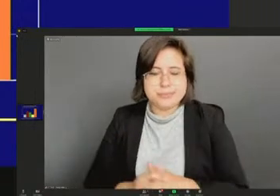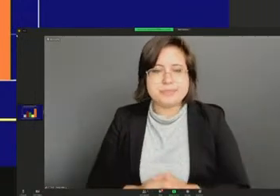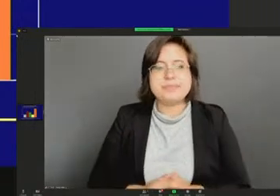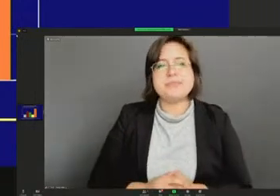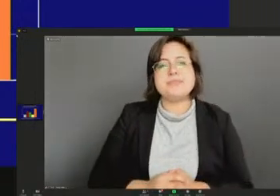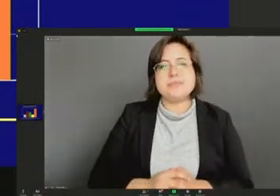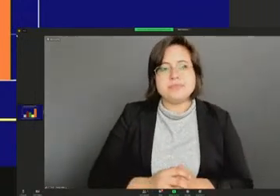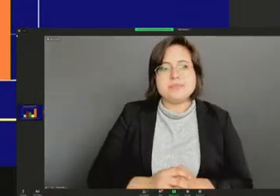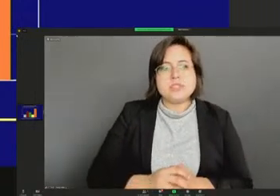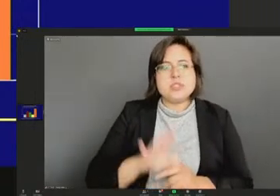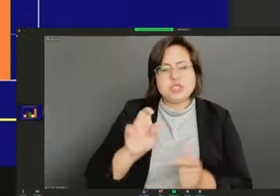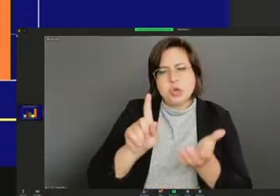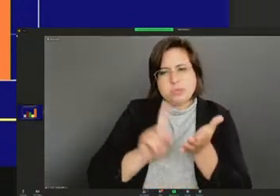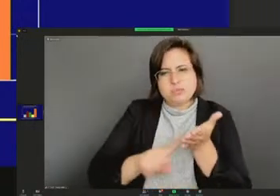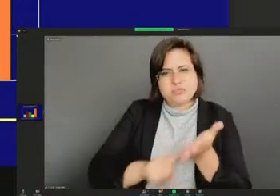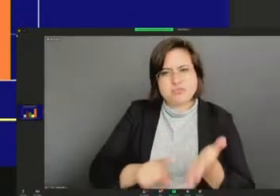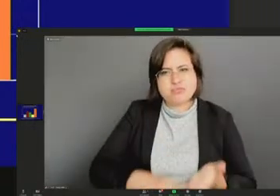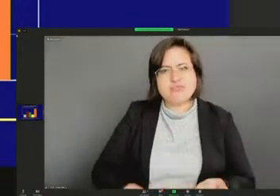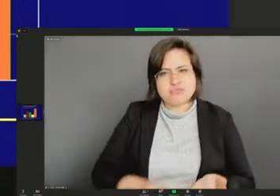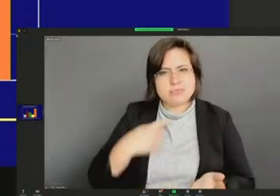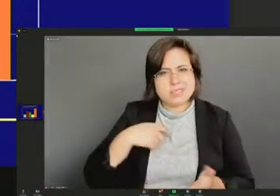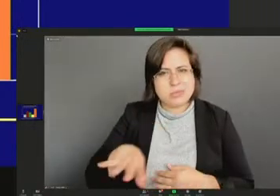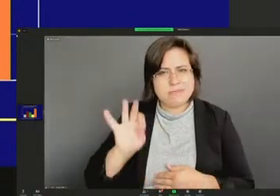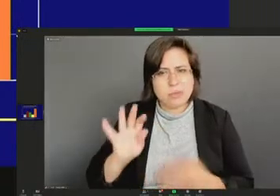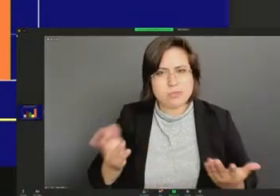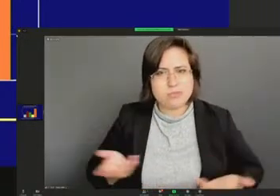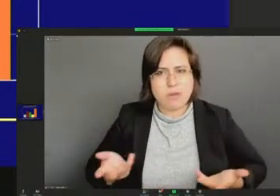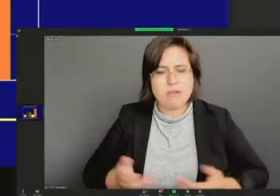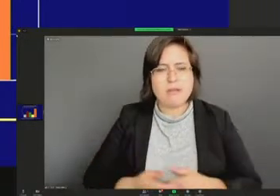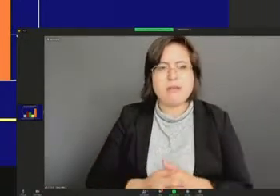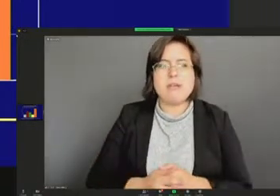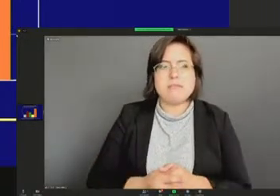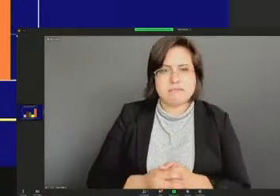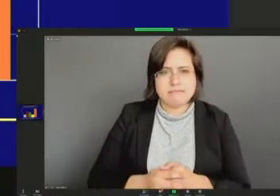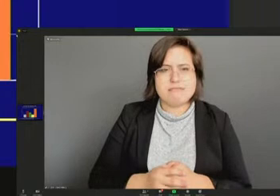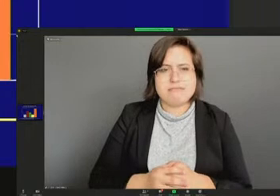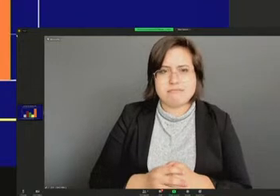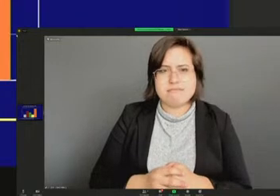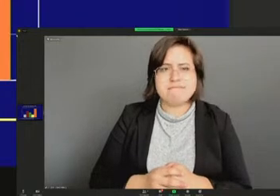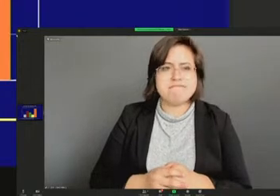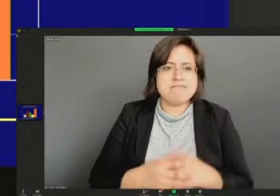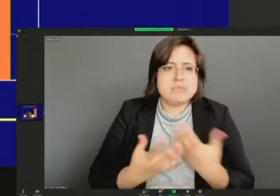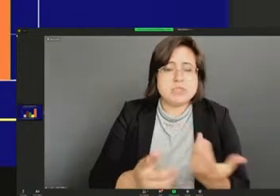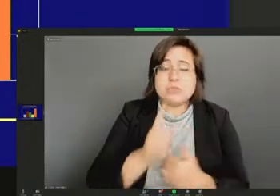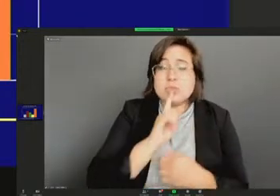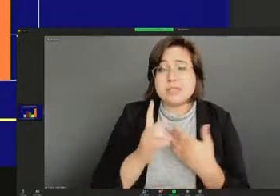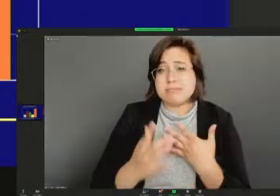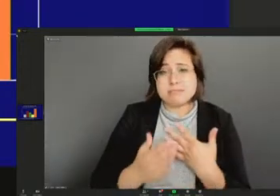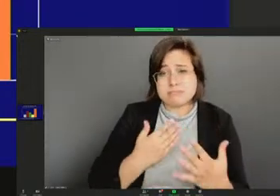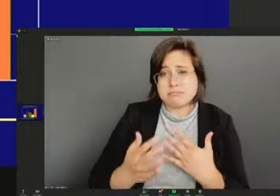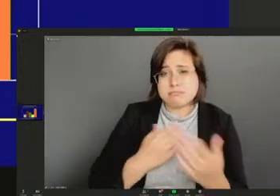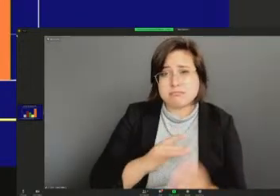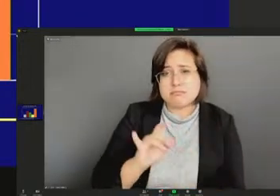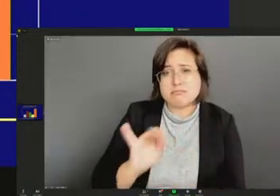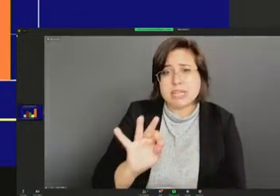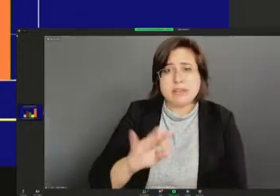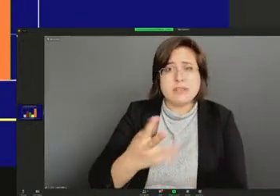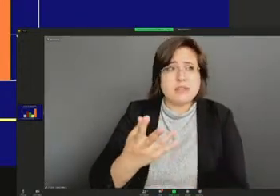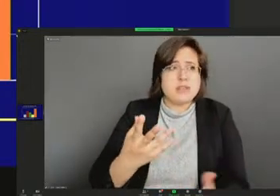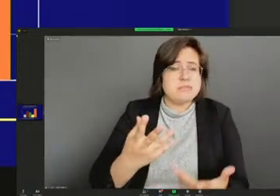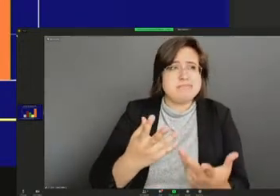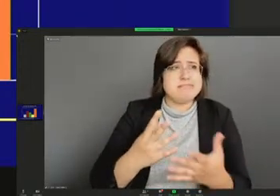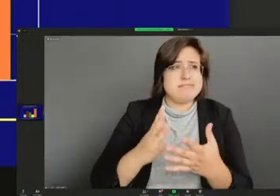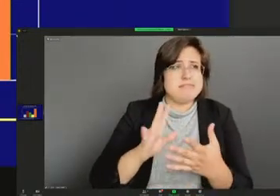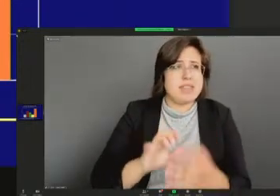far in this body of research, that attribution doesn't matter. It doesn't matter whether you report experience linked to your sex or your race or